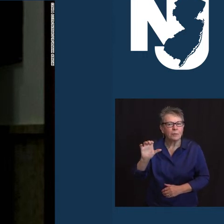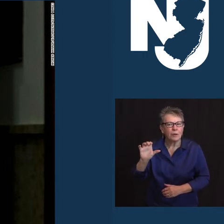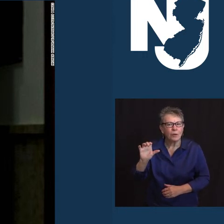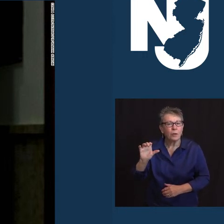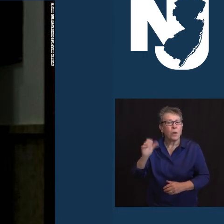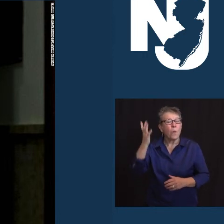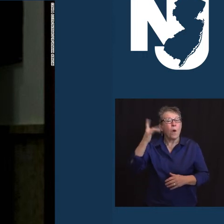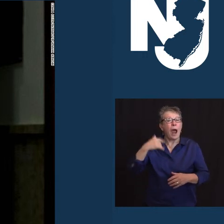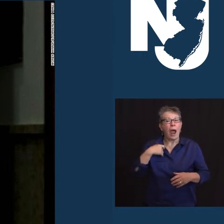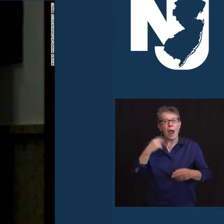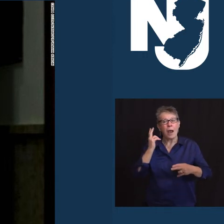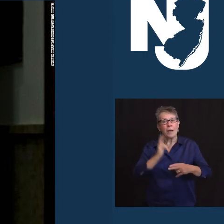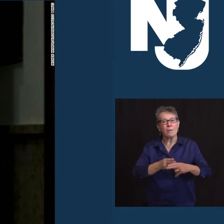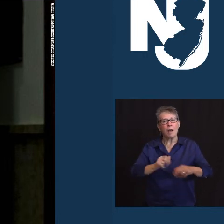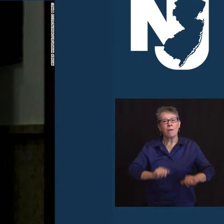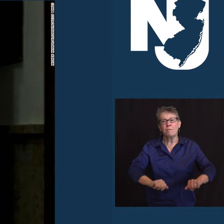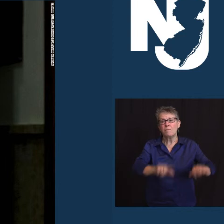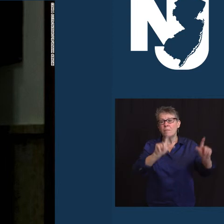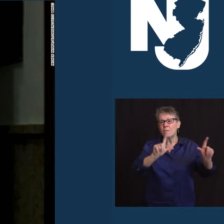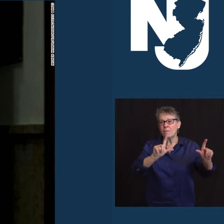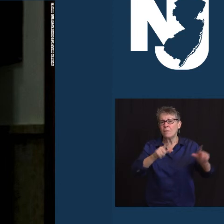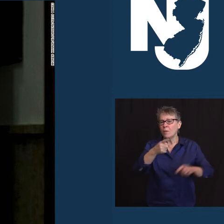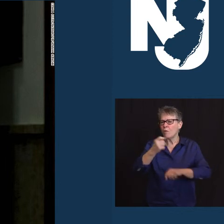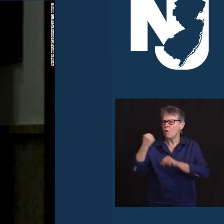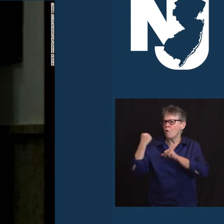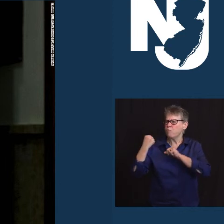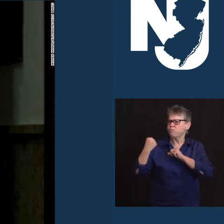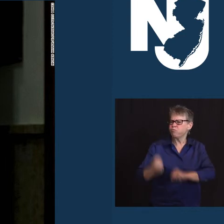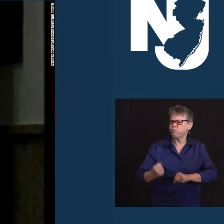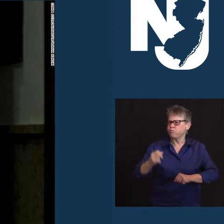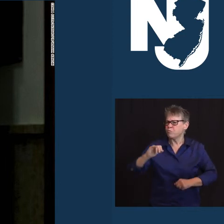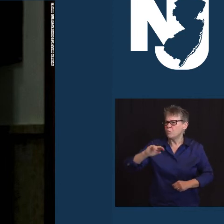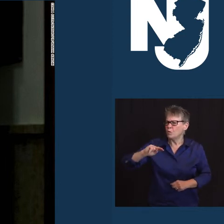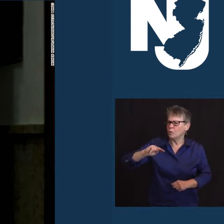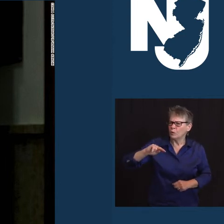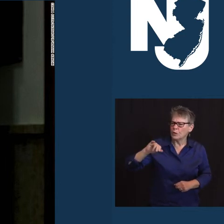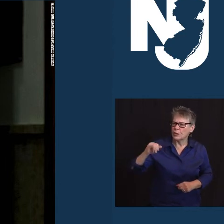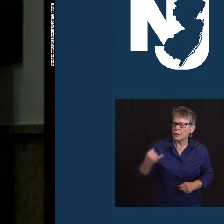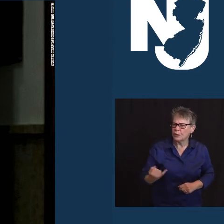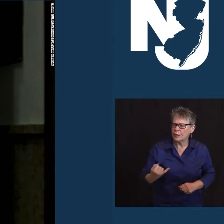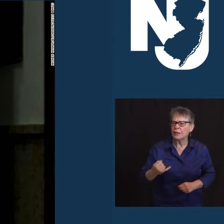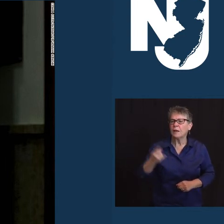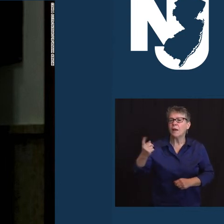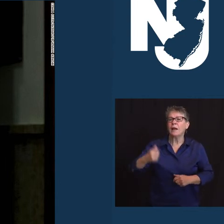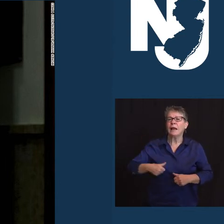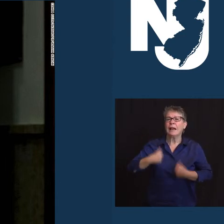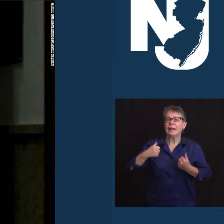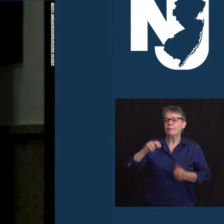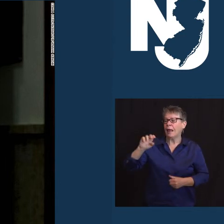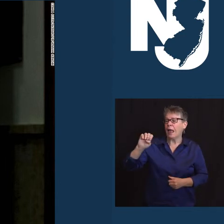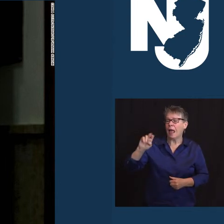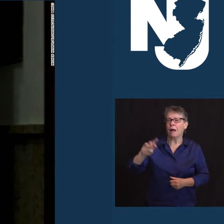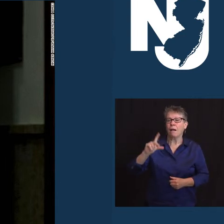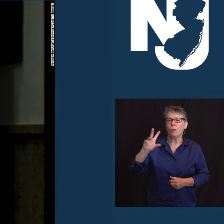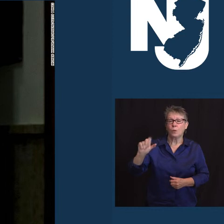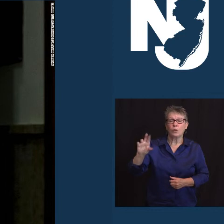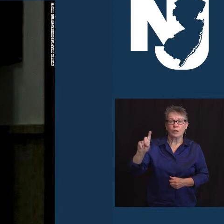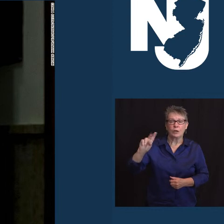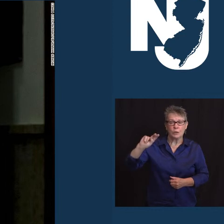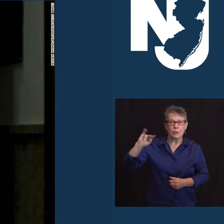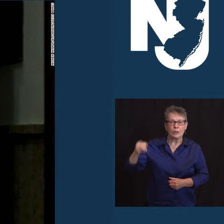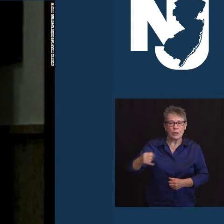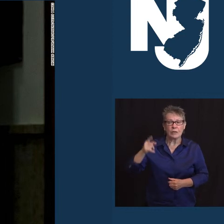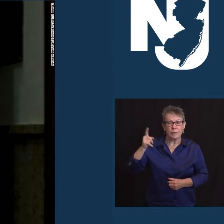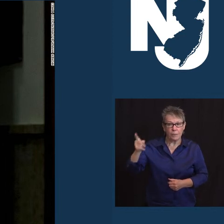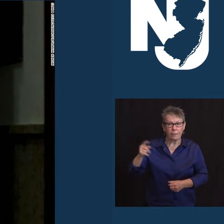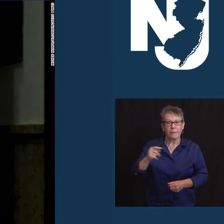Jersey. He was born in Manhattan, but he grew up in Englewood, and he attended college at Princeton University. He